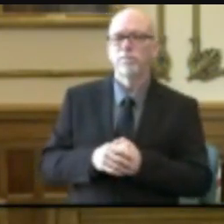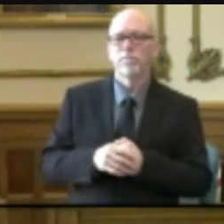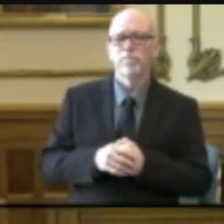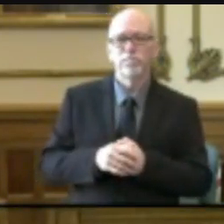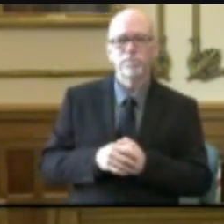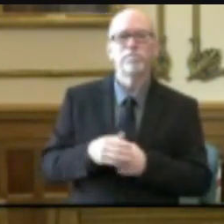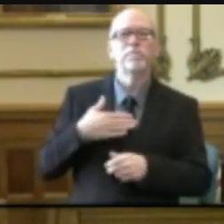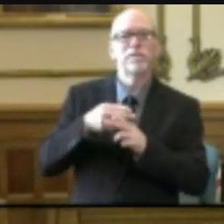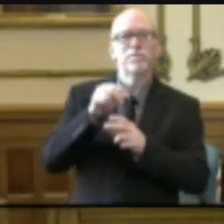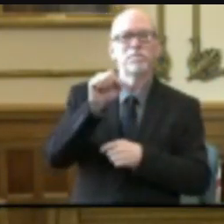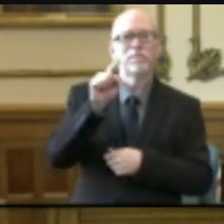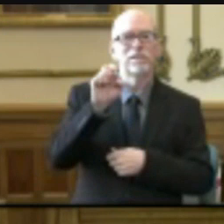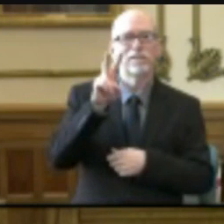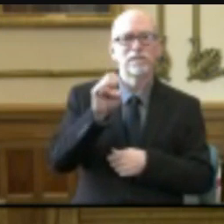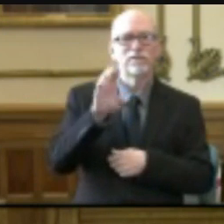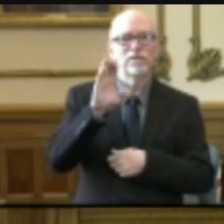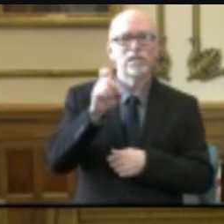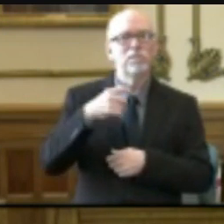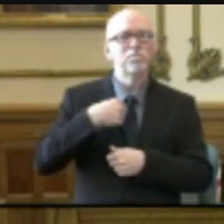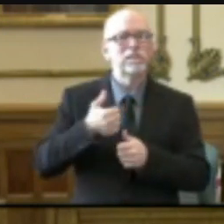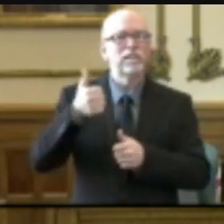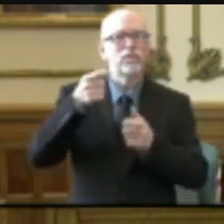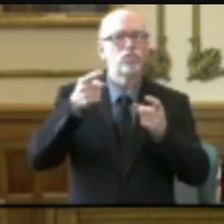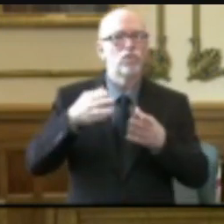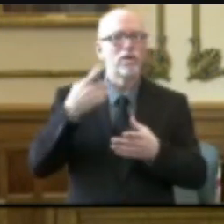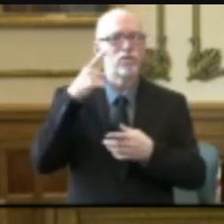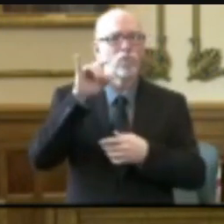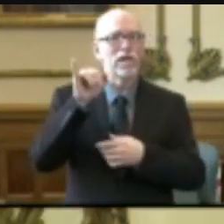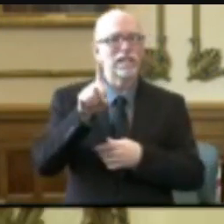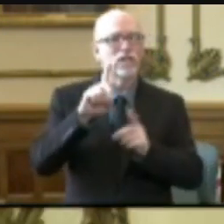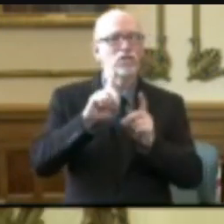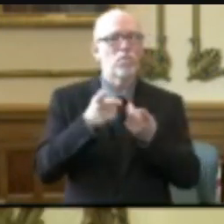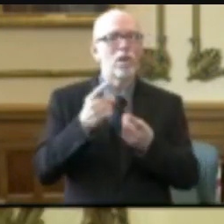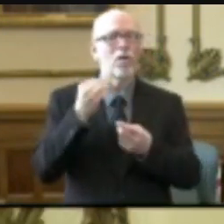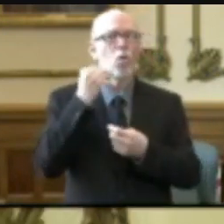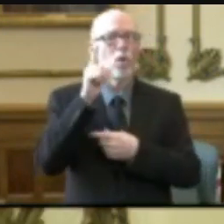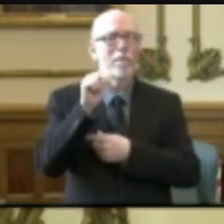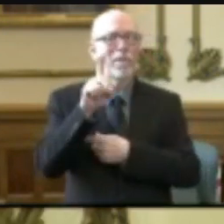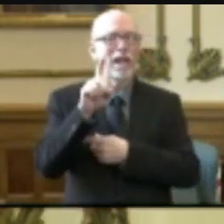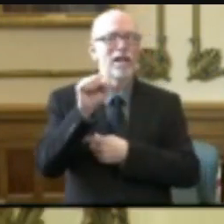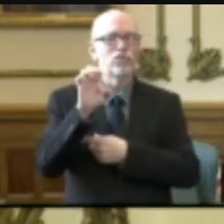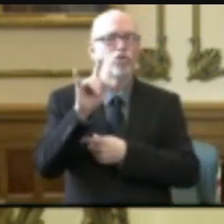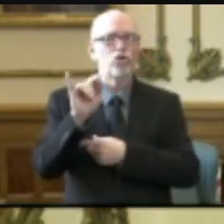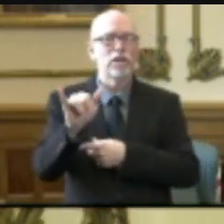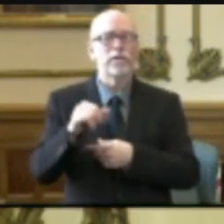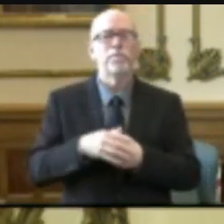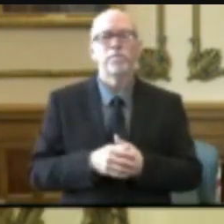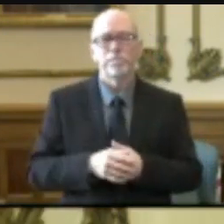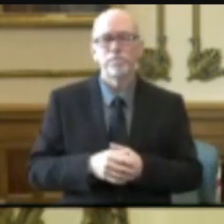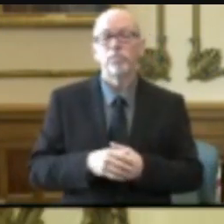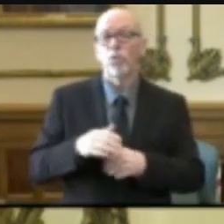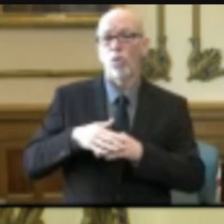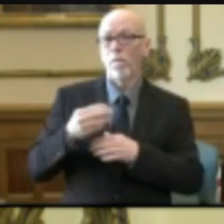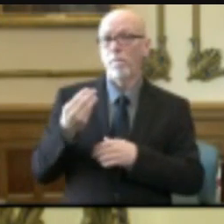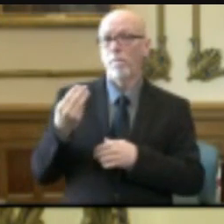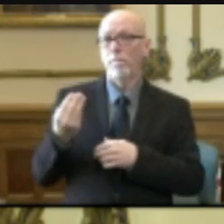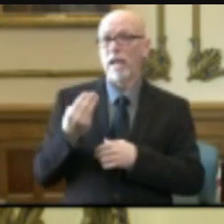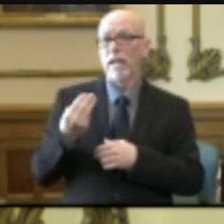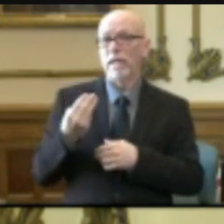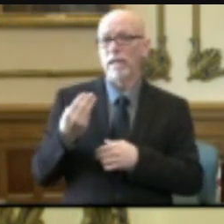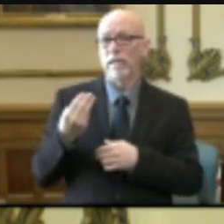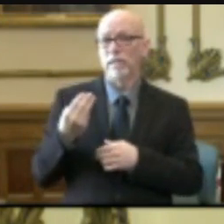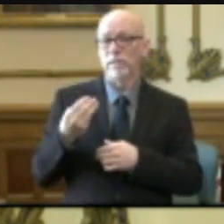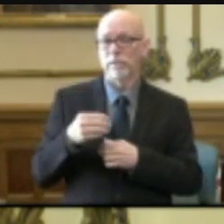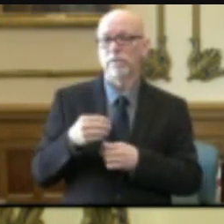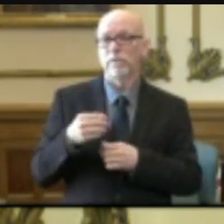So my name's Steve Cox. I'm the Executive Director of the Indiana Department of Homeland Security. So on Monday, the